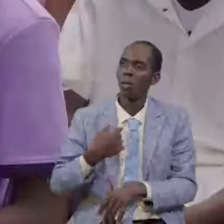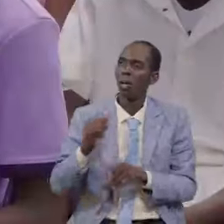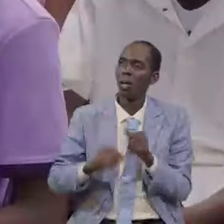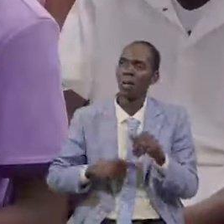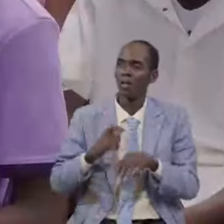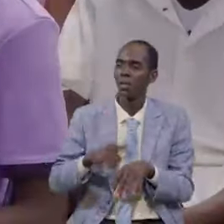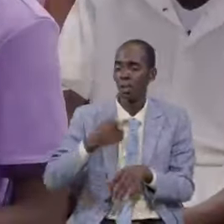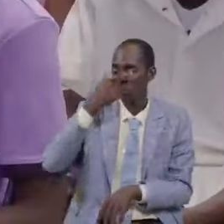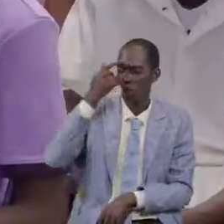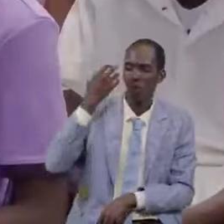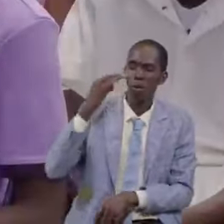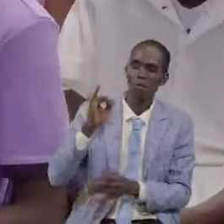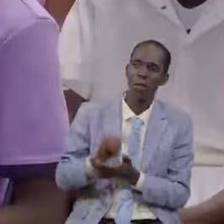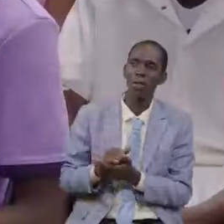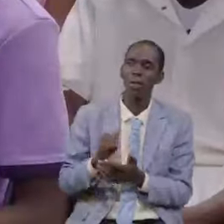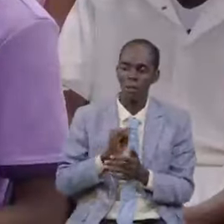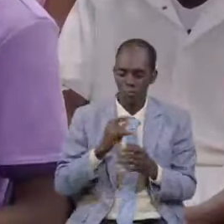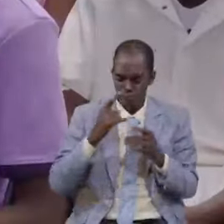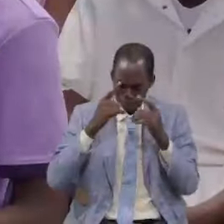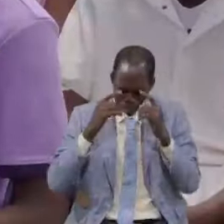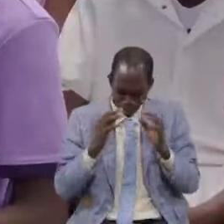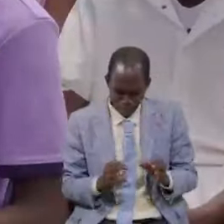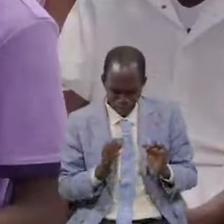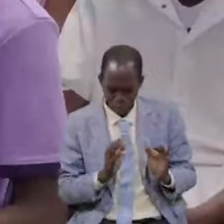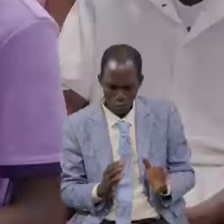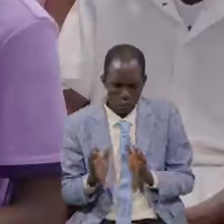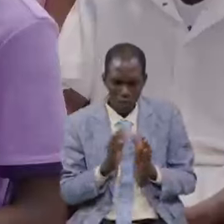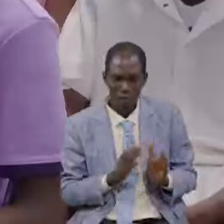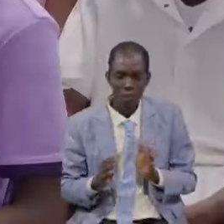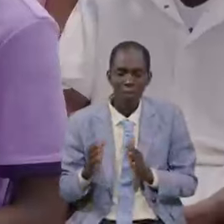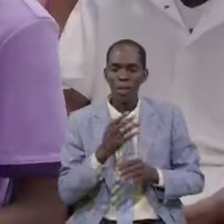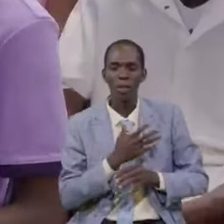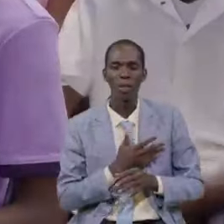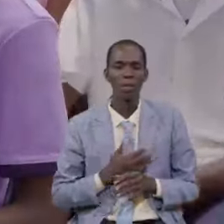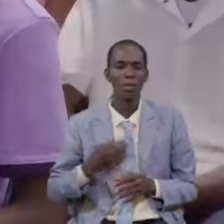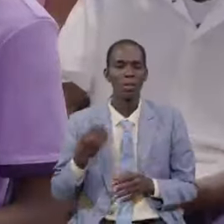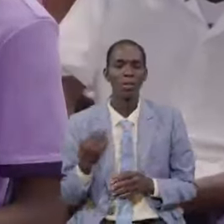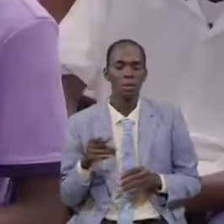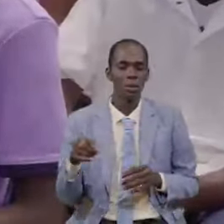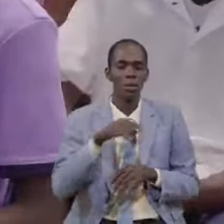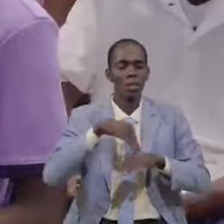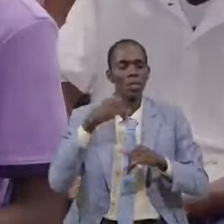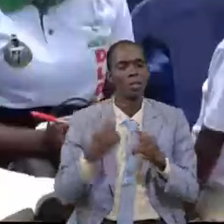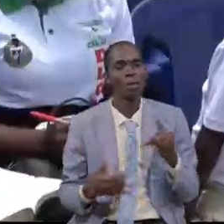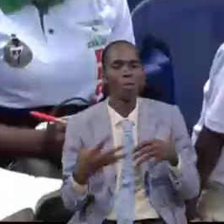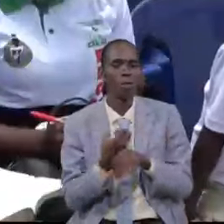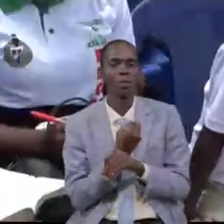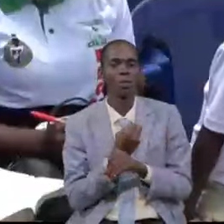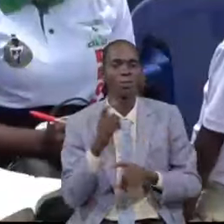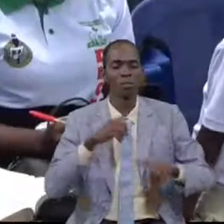their mind on that goal and they win. I will win. I will